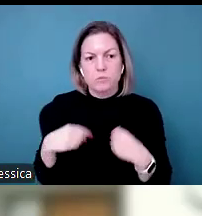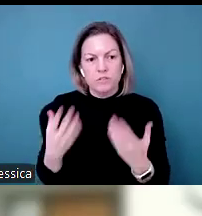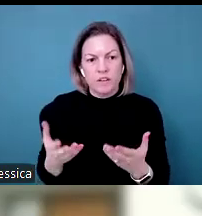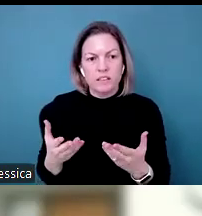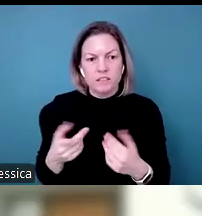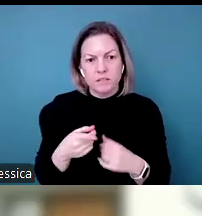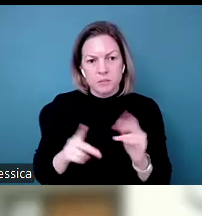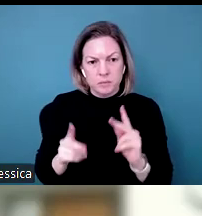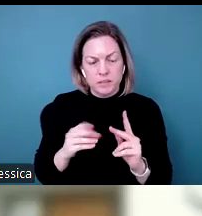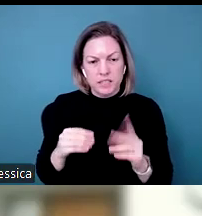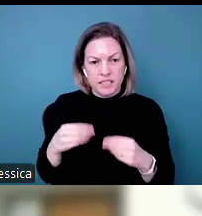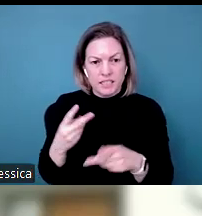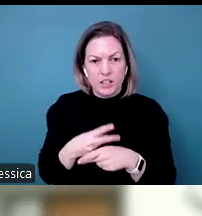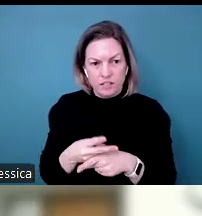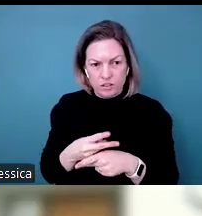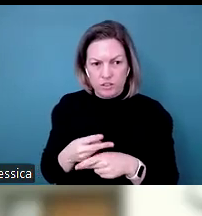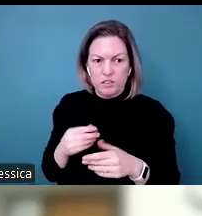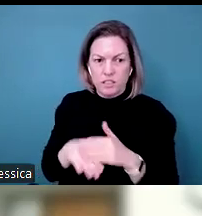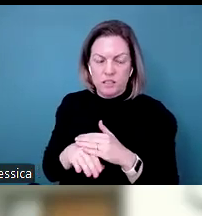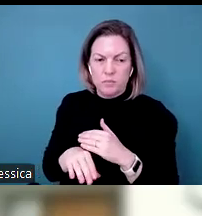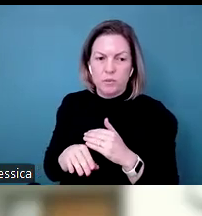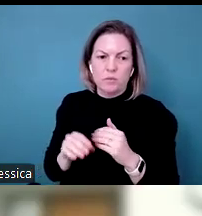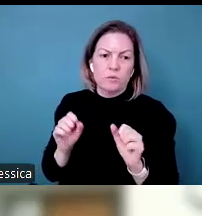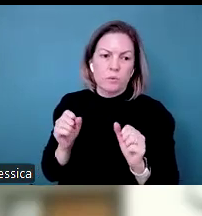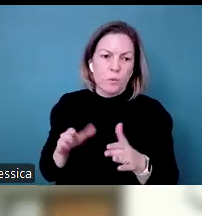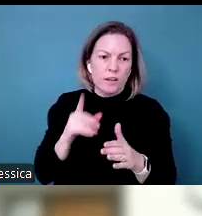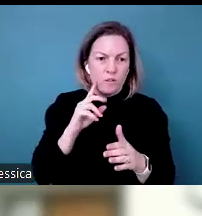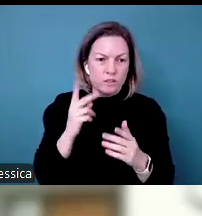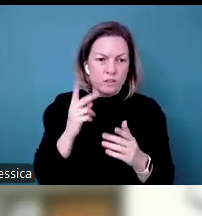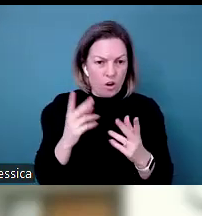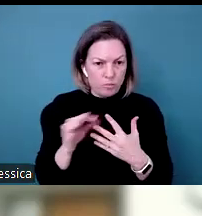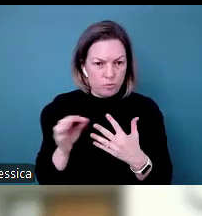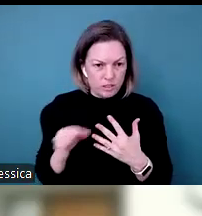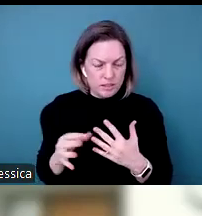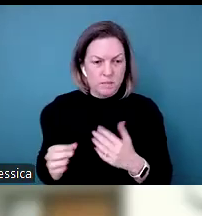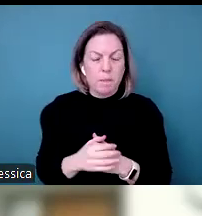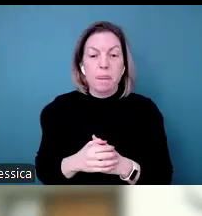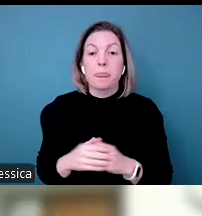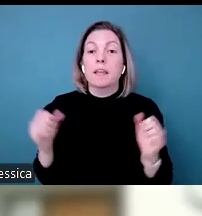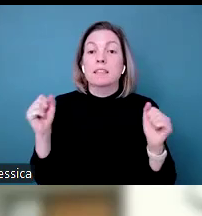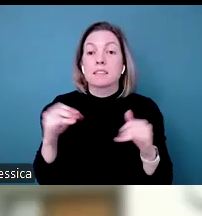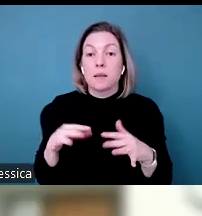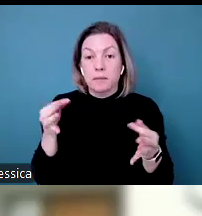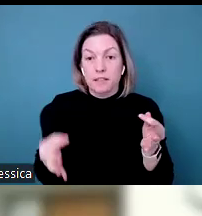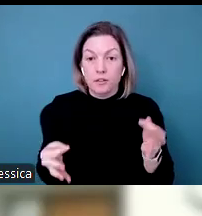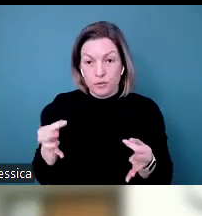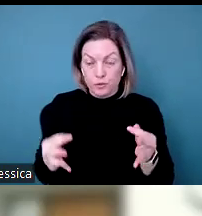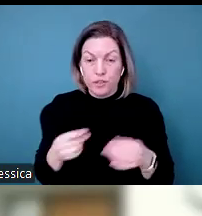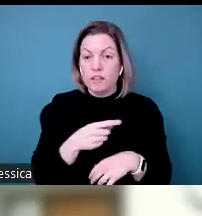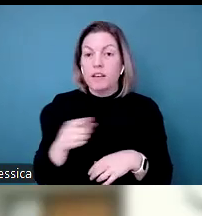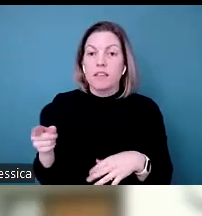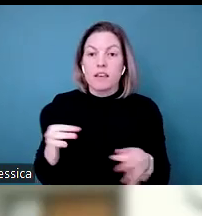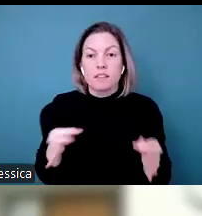view options covered by their insurance when creating a care plan. At the assembly hearing, they